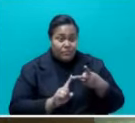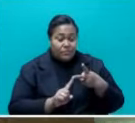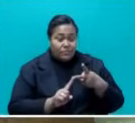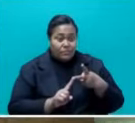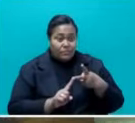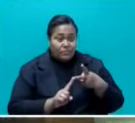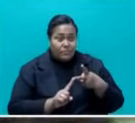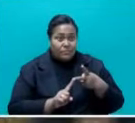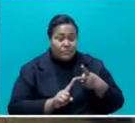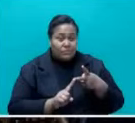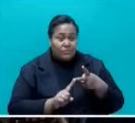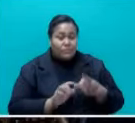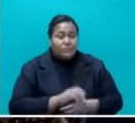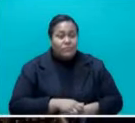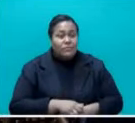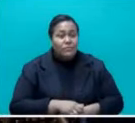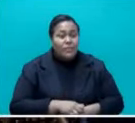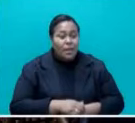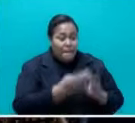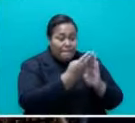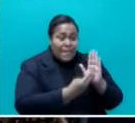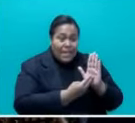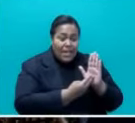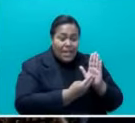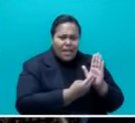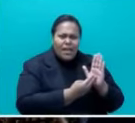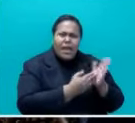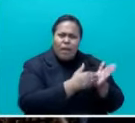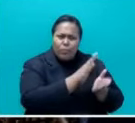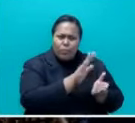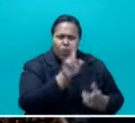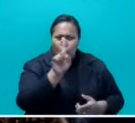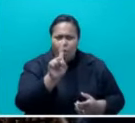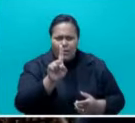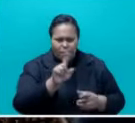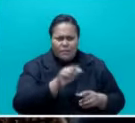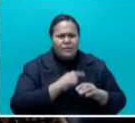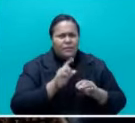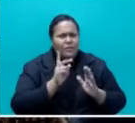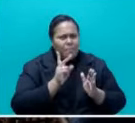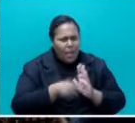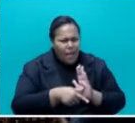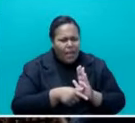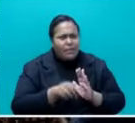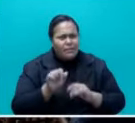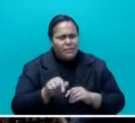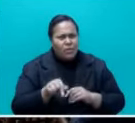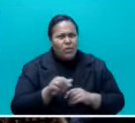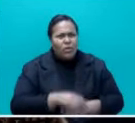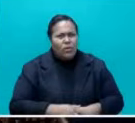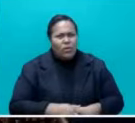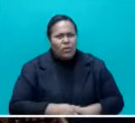the bill must pass through one stage at a single sitting of Parliament. C, that the